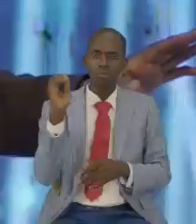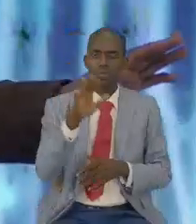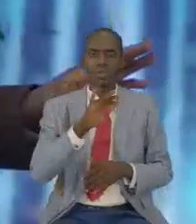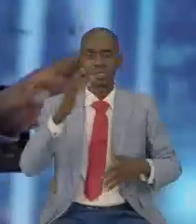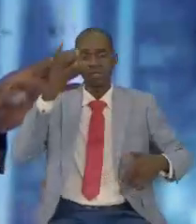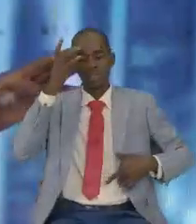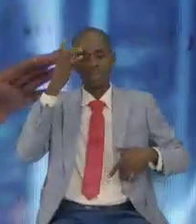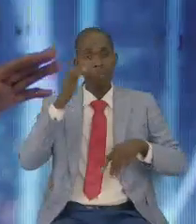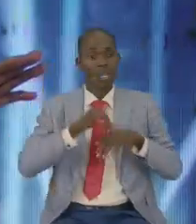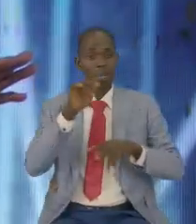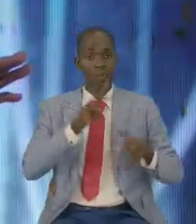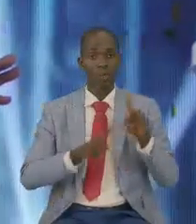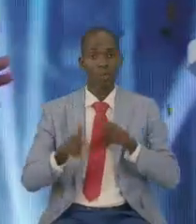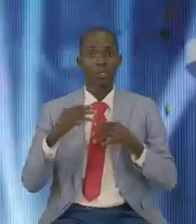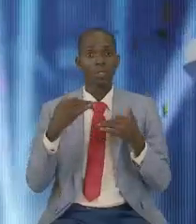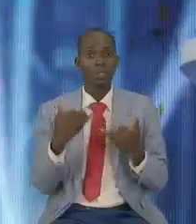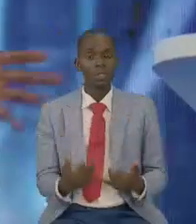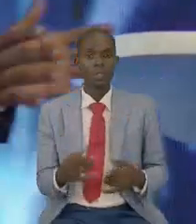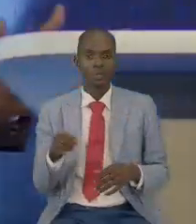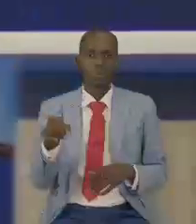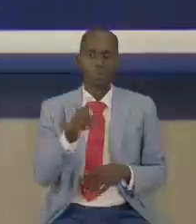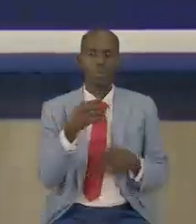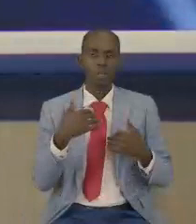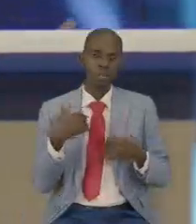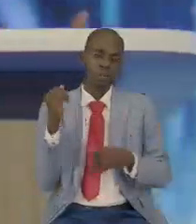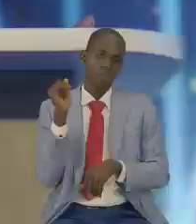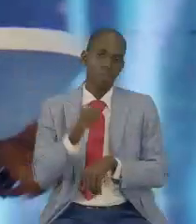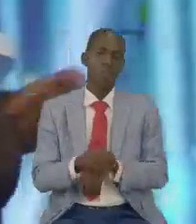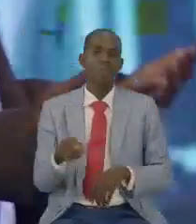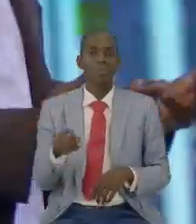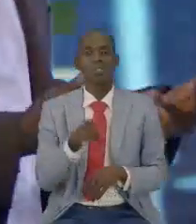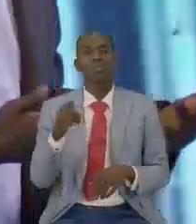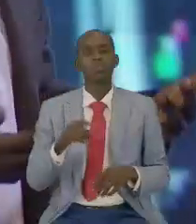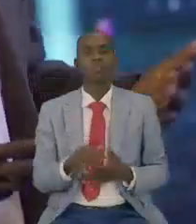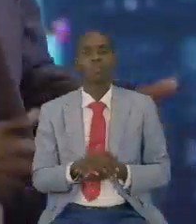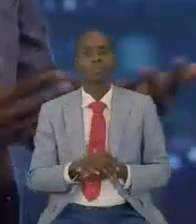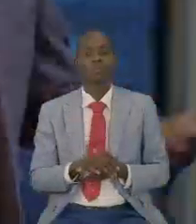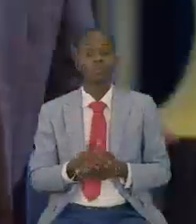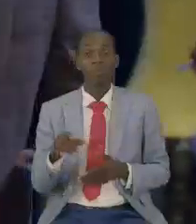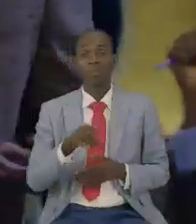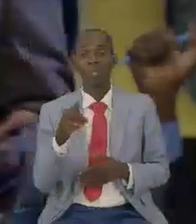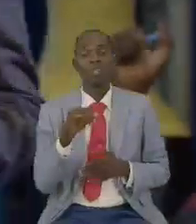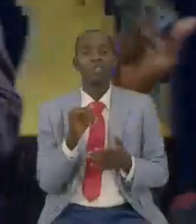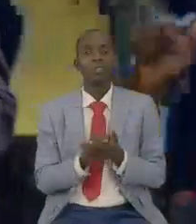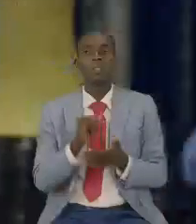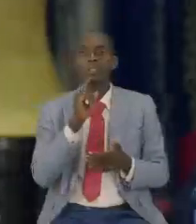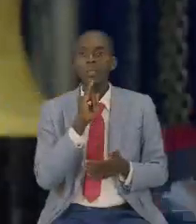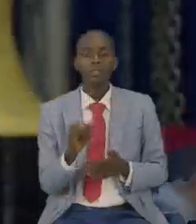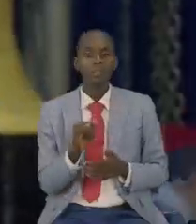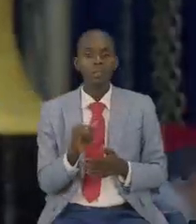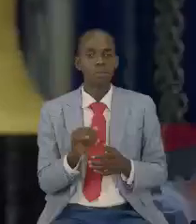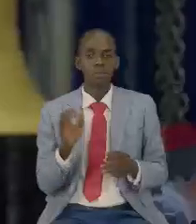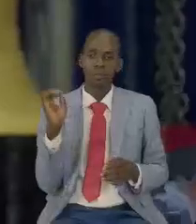have overcome them. Them that is throwing poverty and sickness